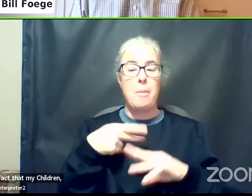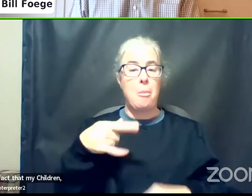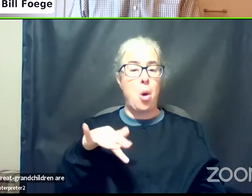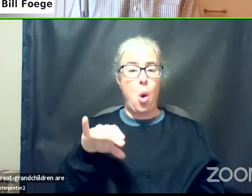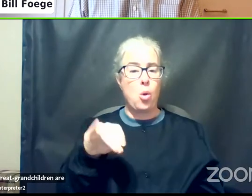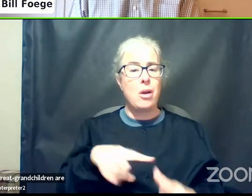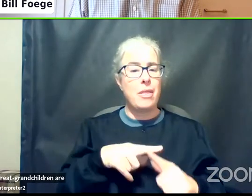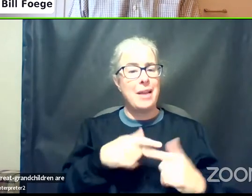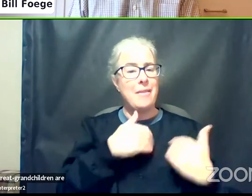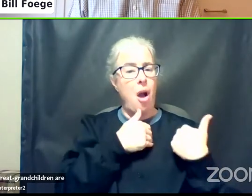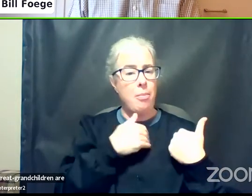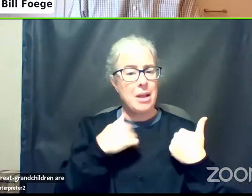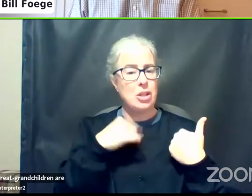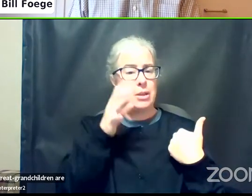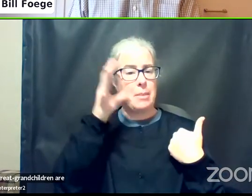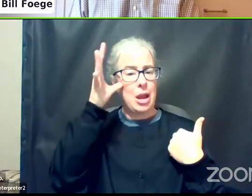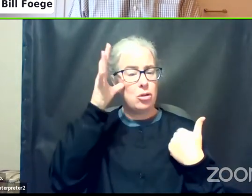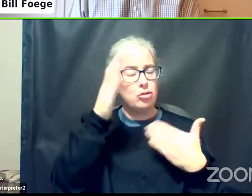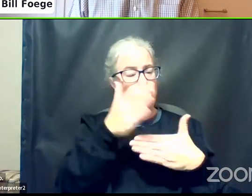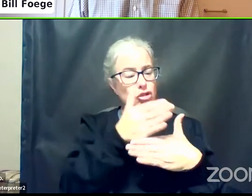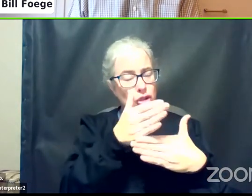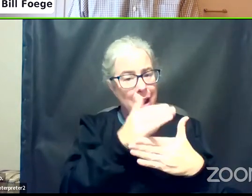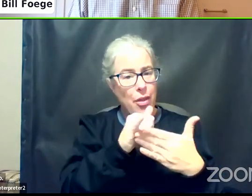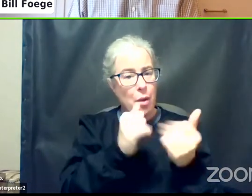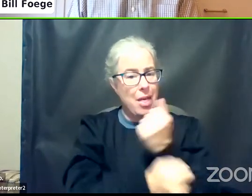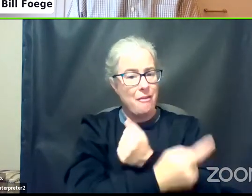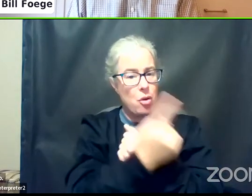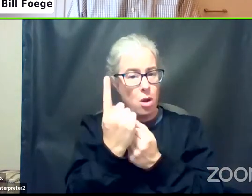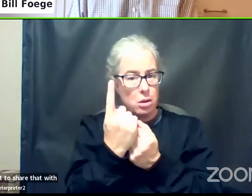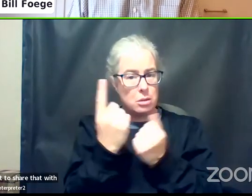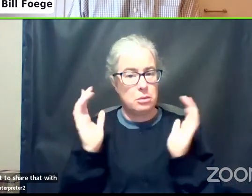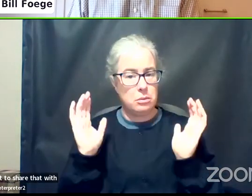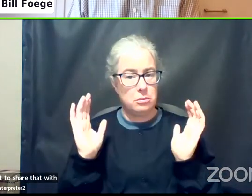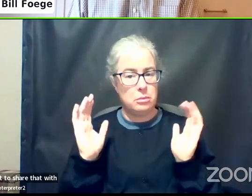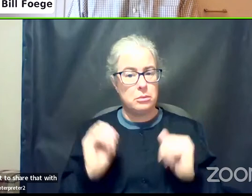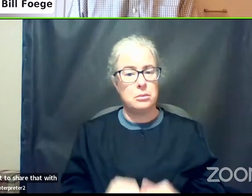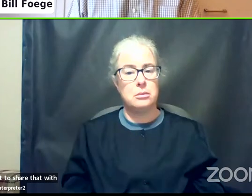obligation as a parent to share that with everyone